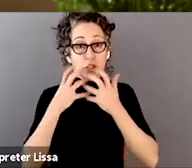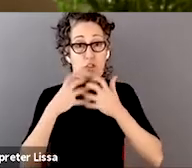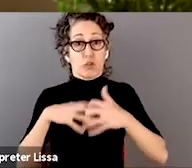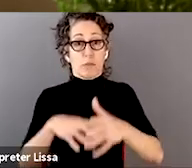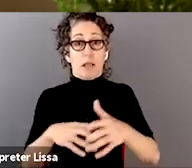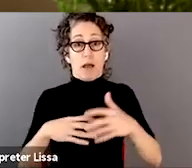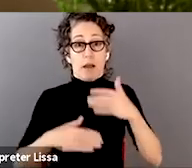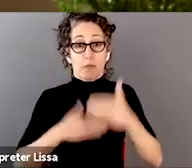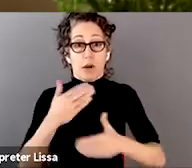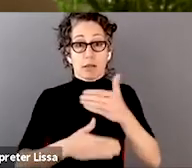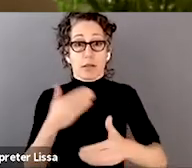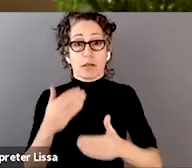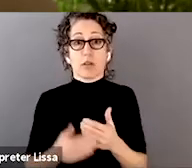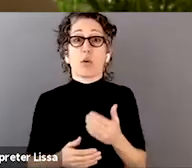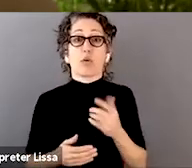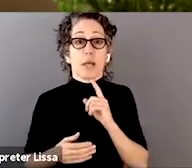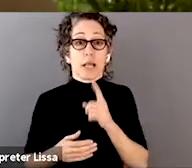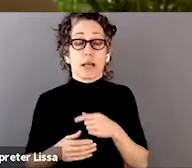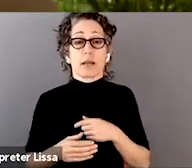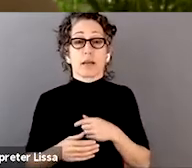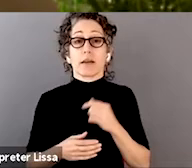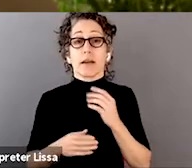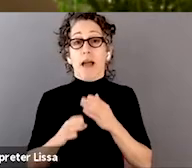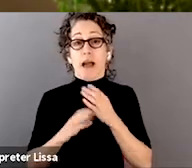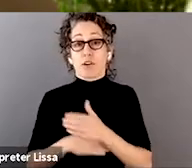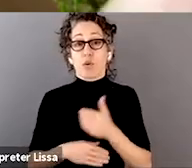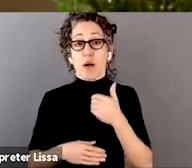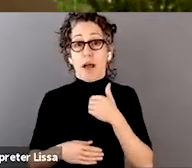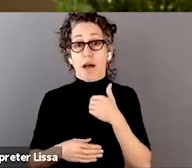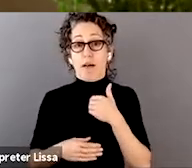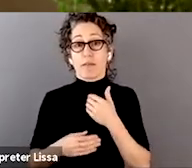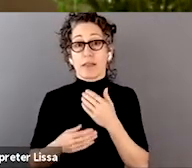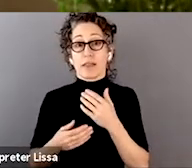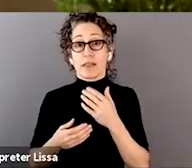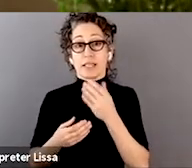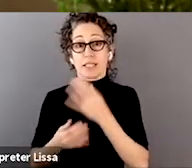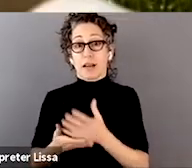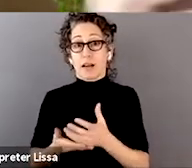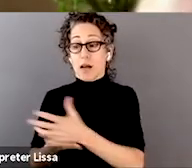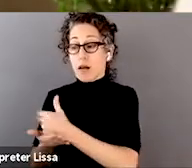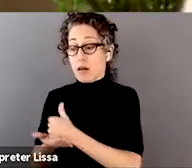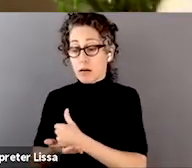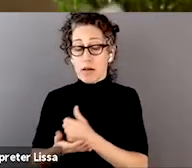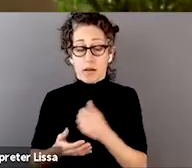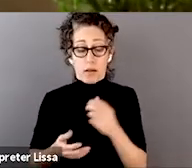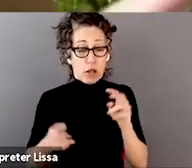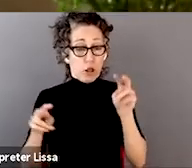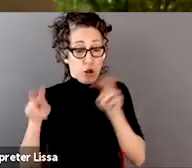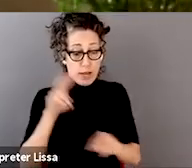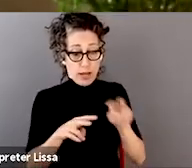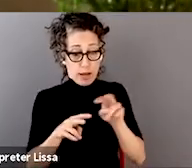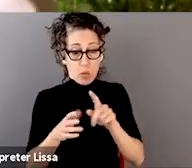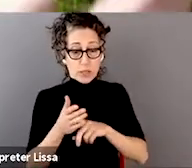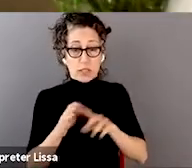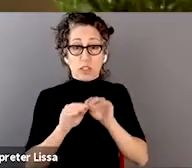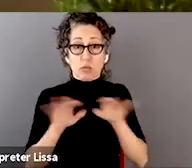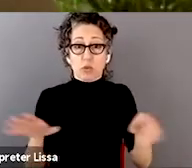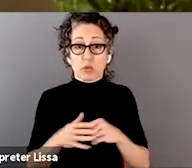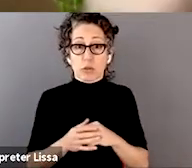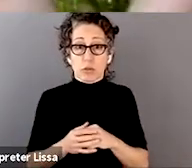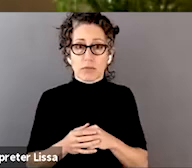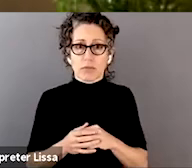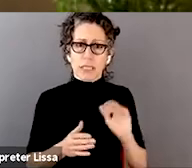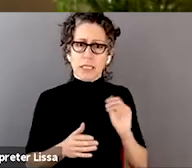we have the data, just kind of probe into the data. What does the distribution of the data look like? Does this seem realistic? How does